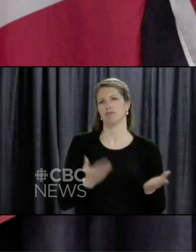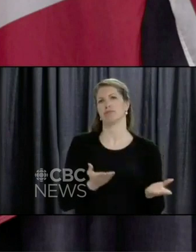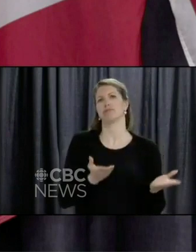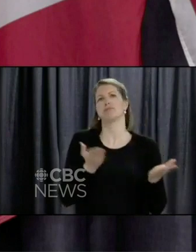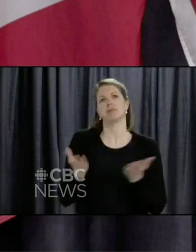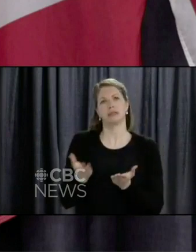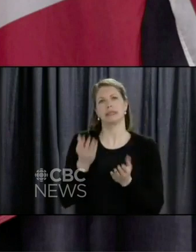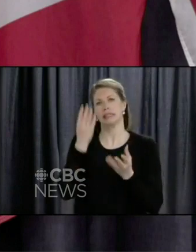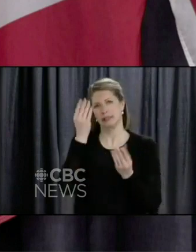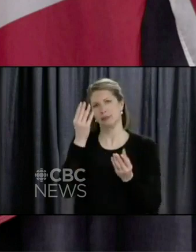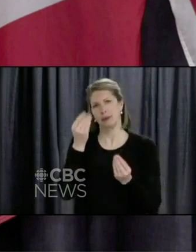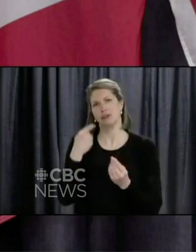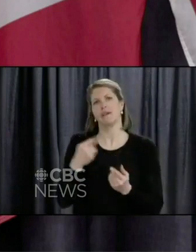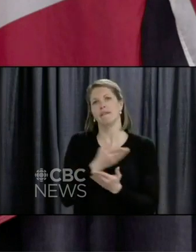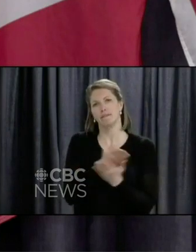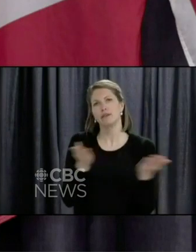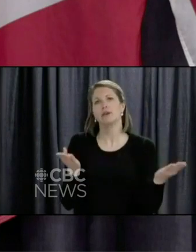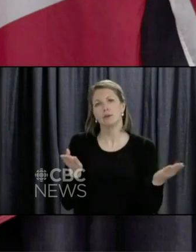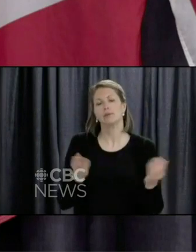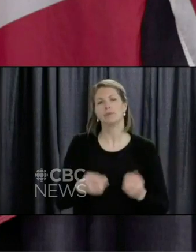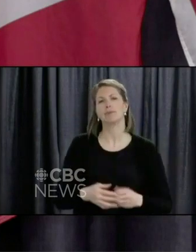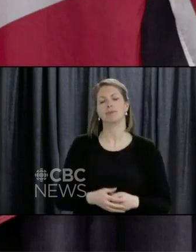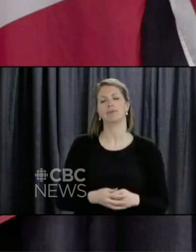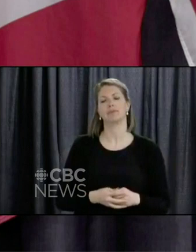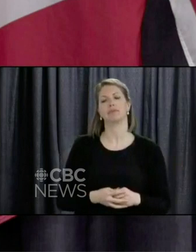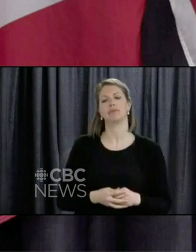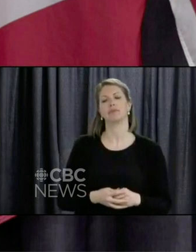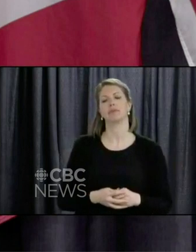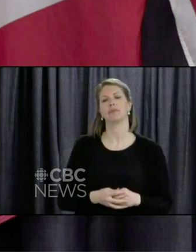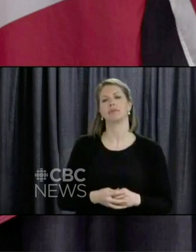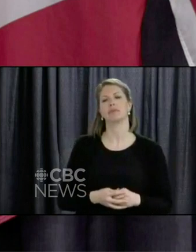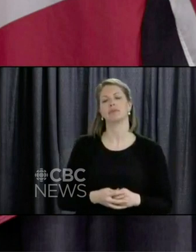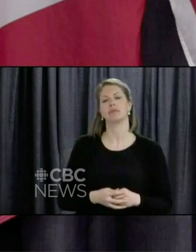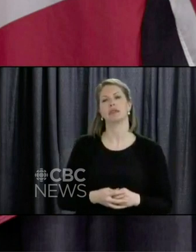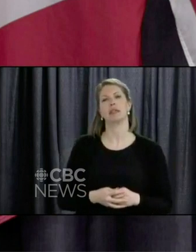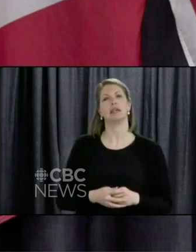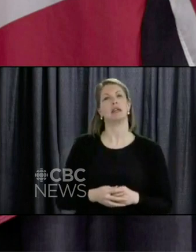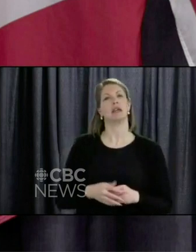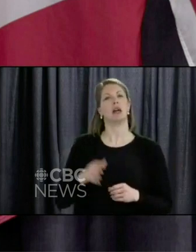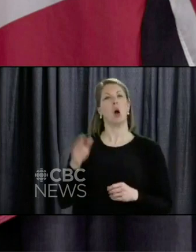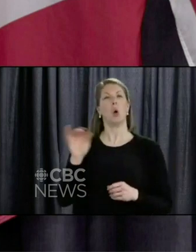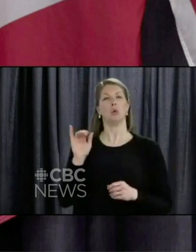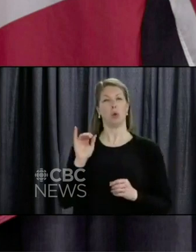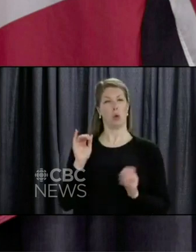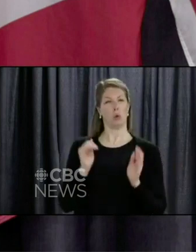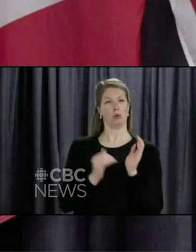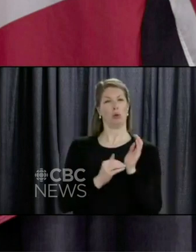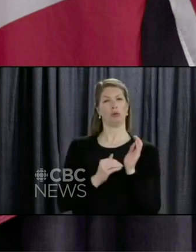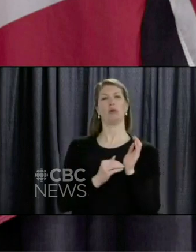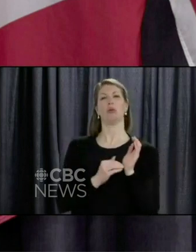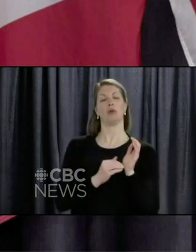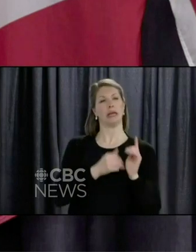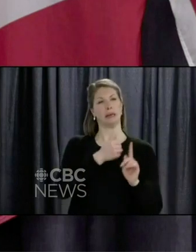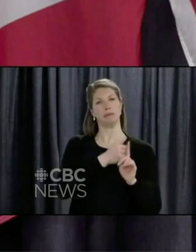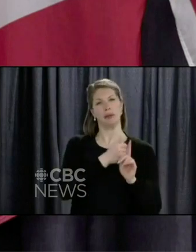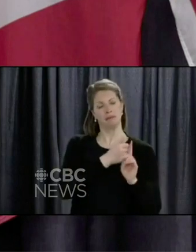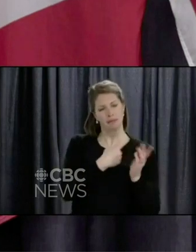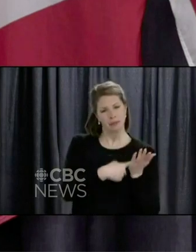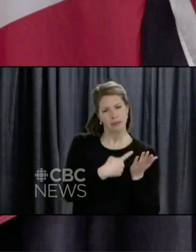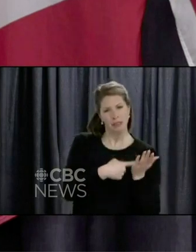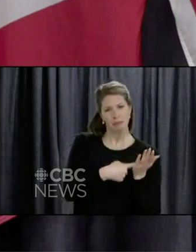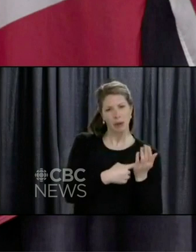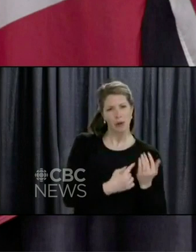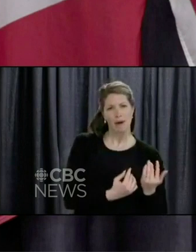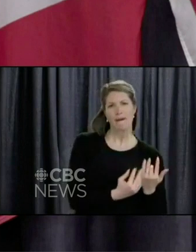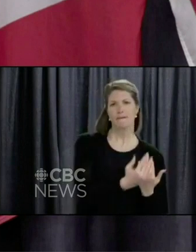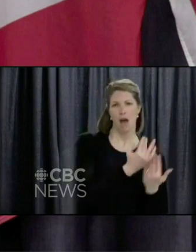Dr. Rahman used the analogy of the wildfires and said that, you know, how fast they spread when they get